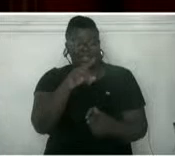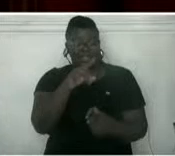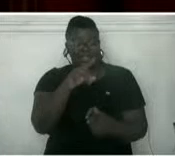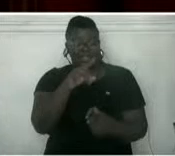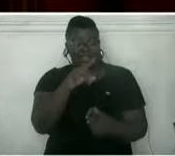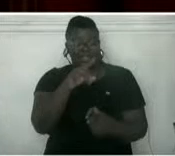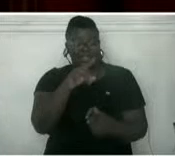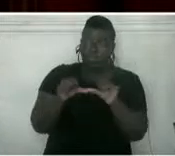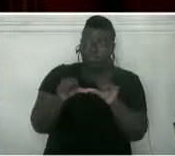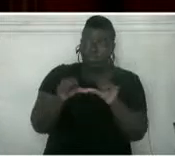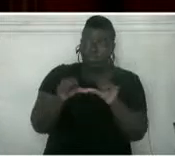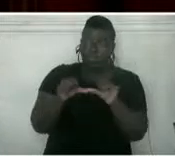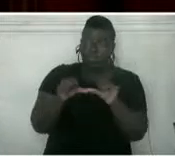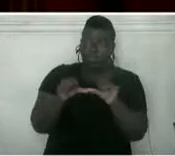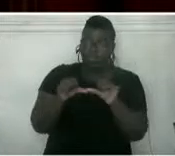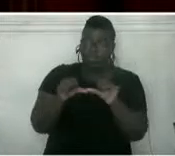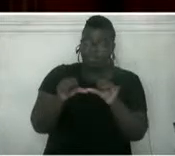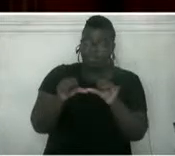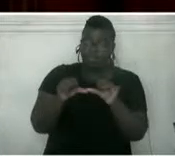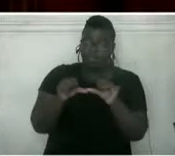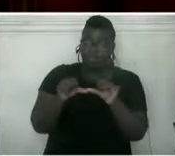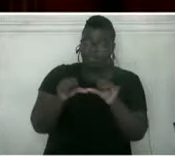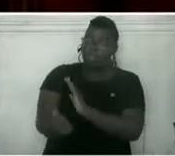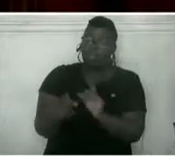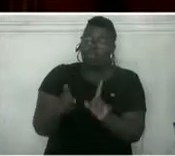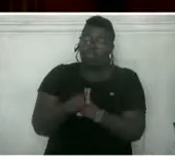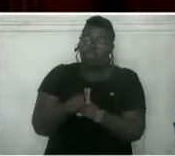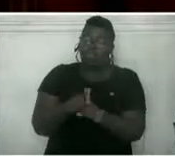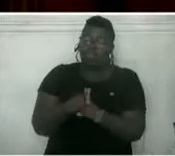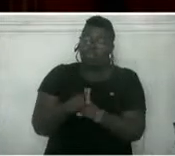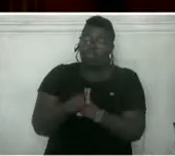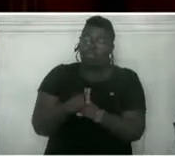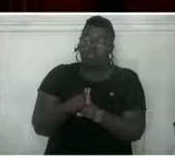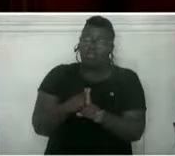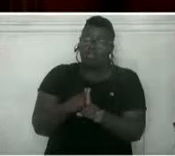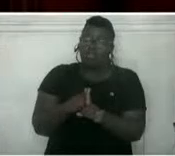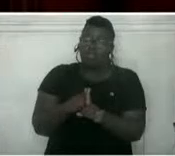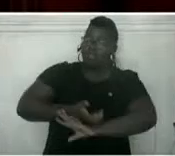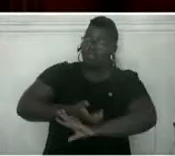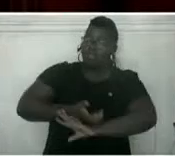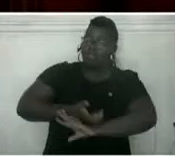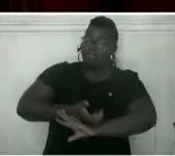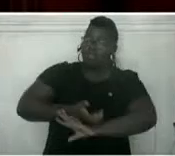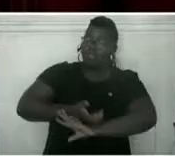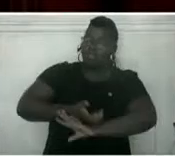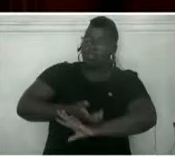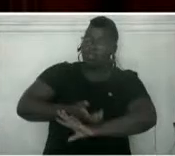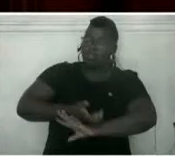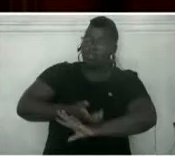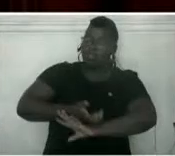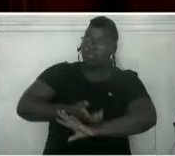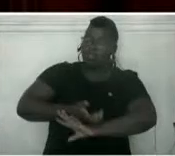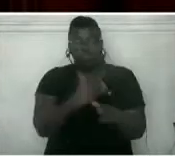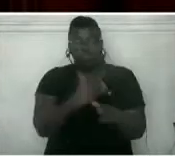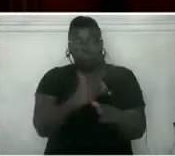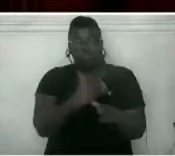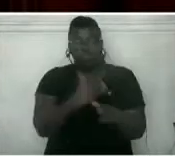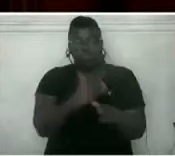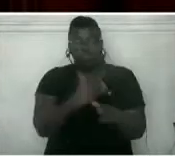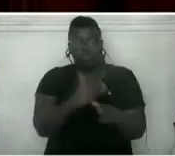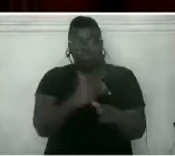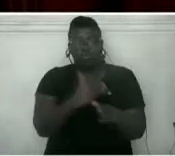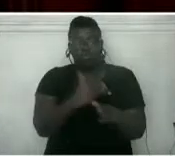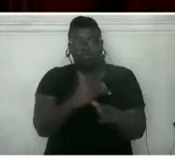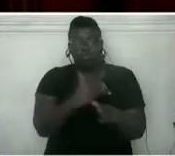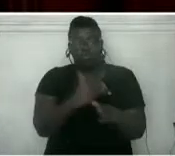stability, promote talent, and further create economic opportunities for jobs and entrepreneurship.